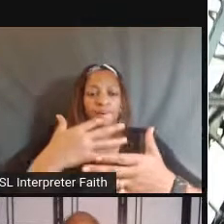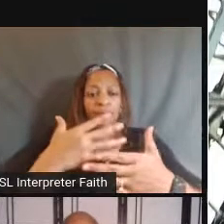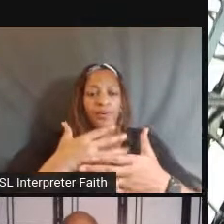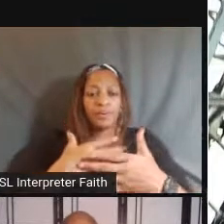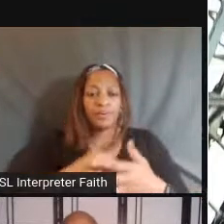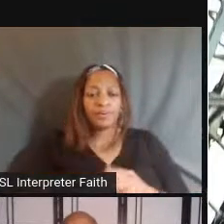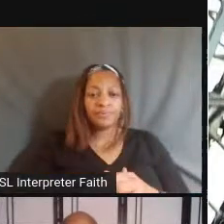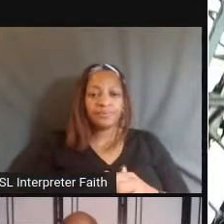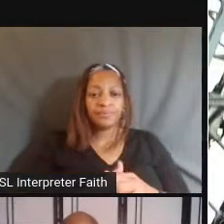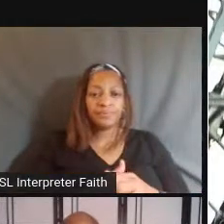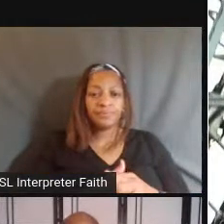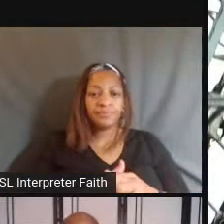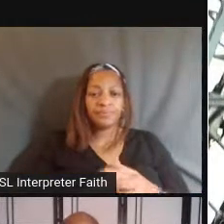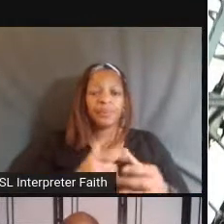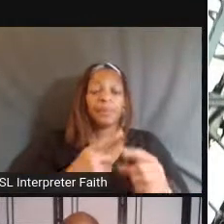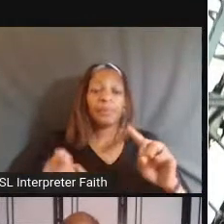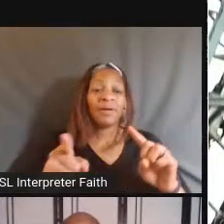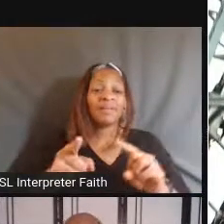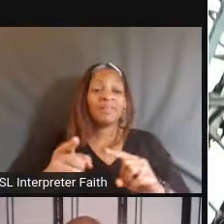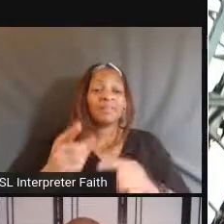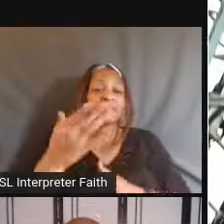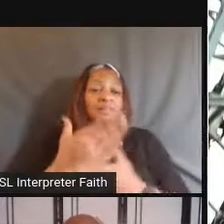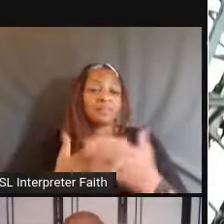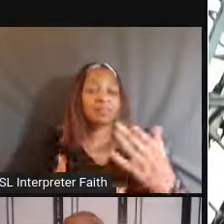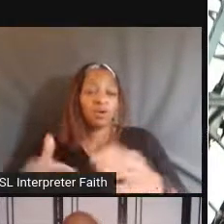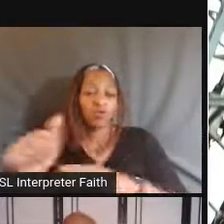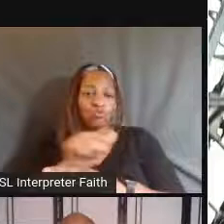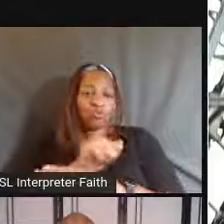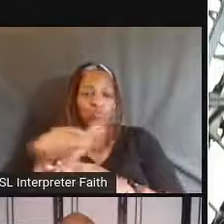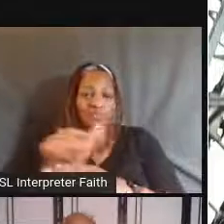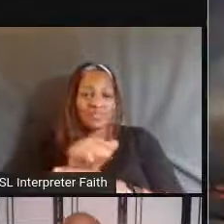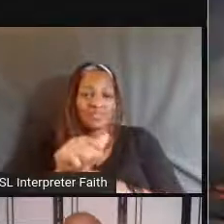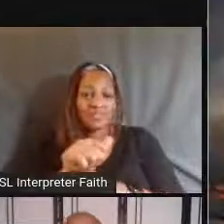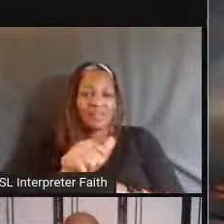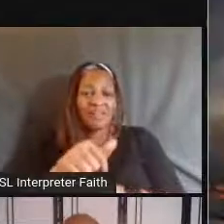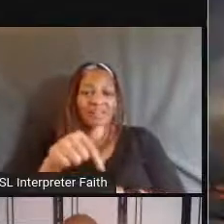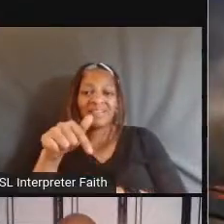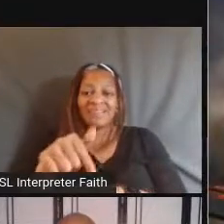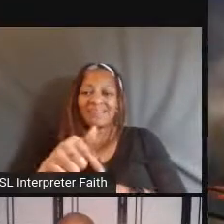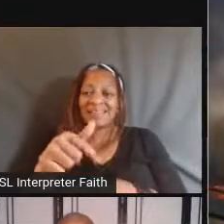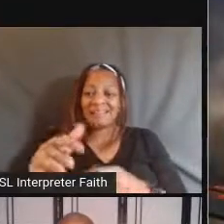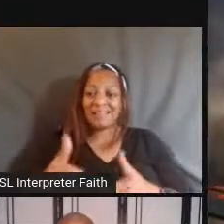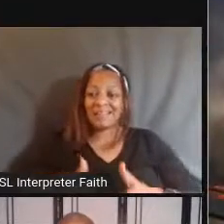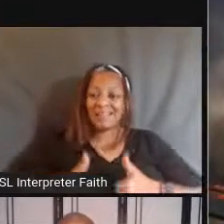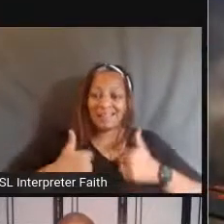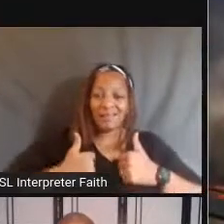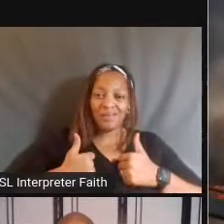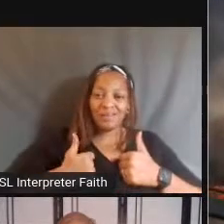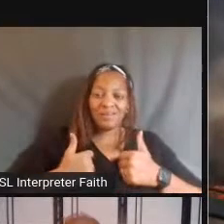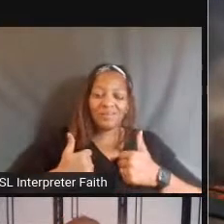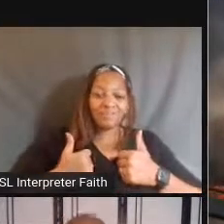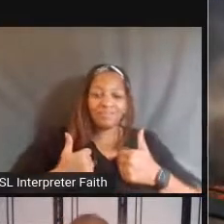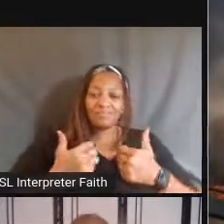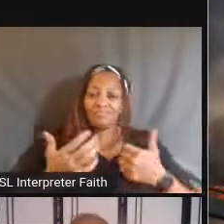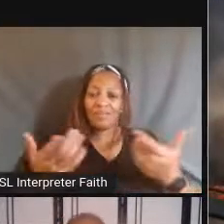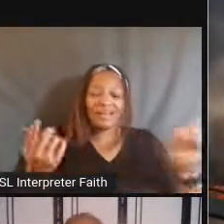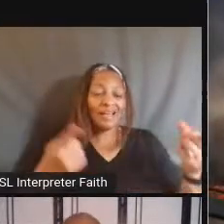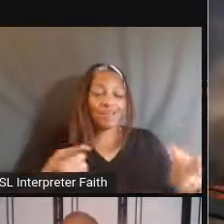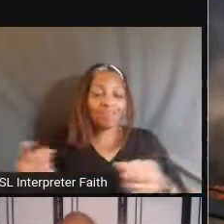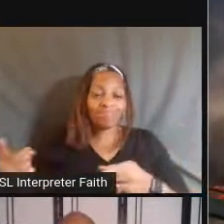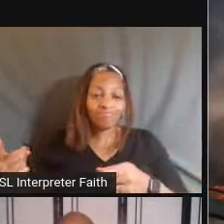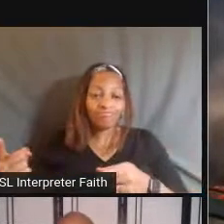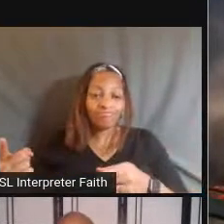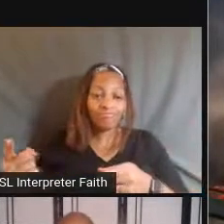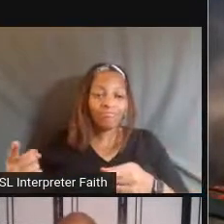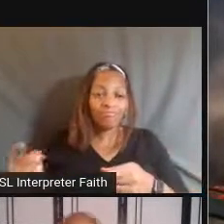But that's part of the practice. This thing called life is what it is. And in this thing called